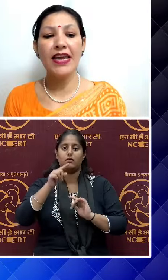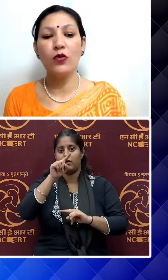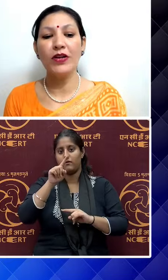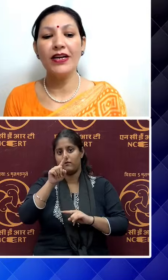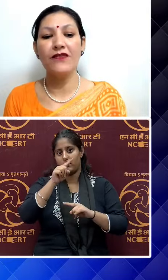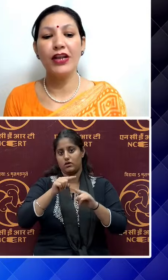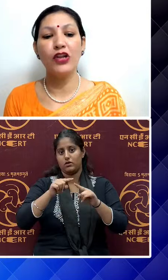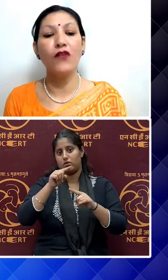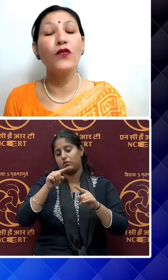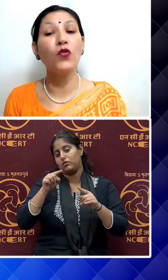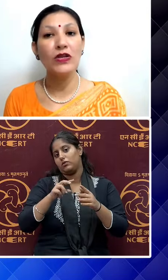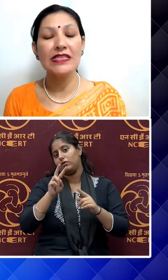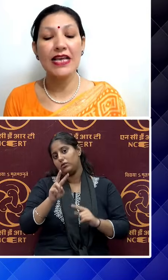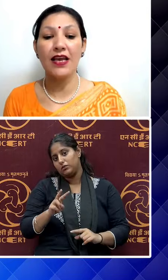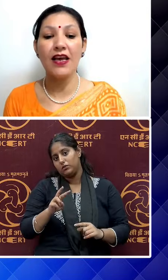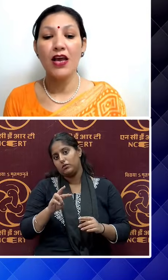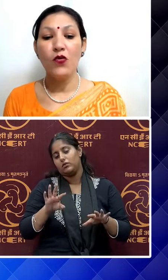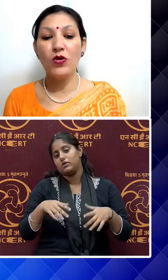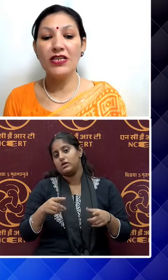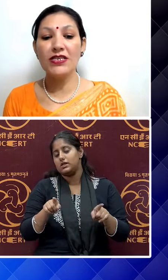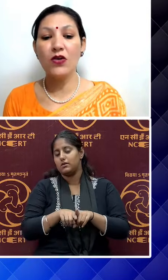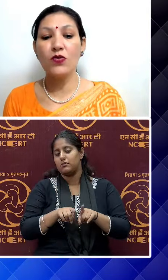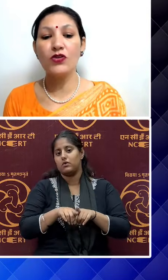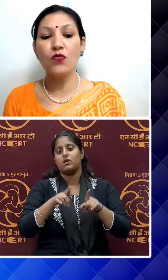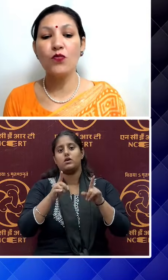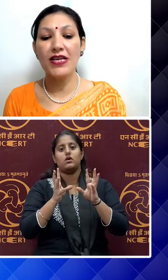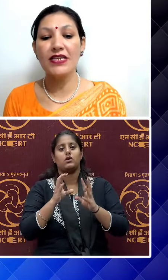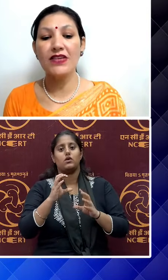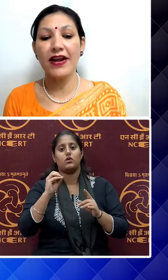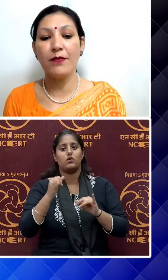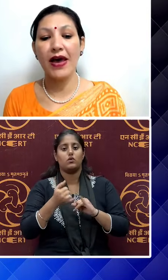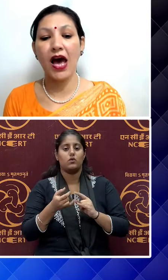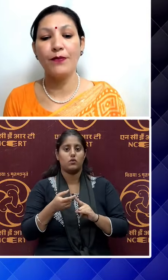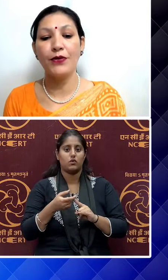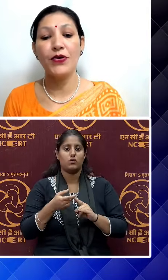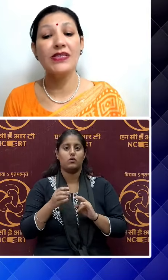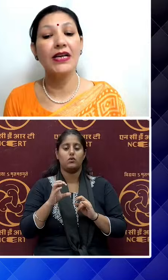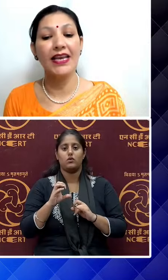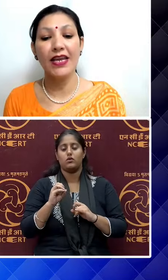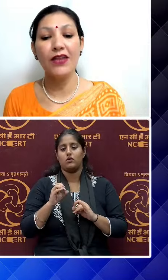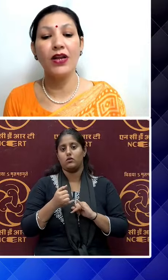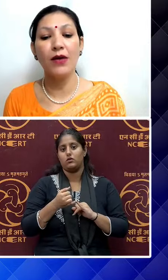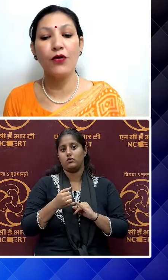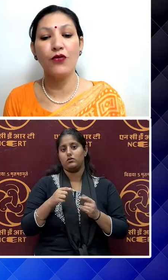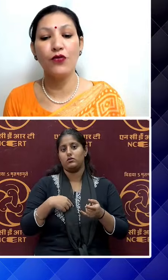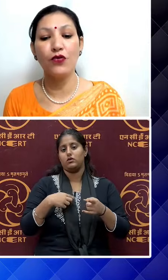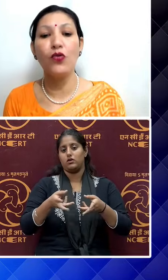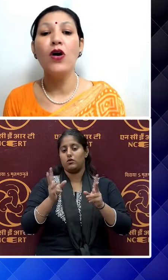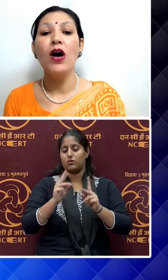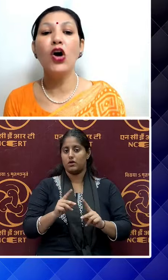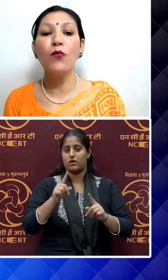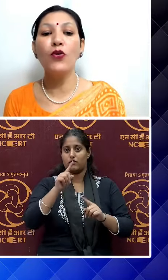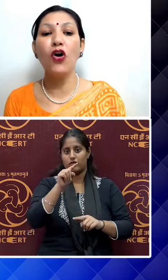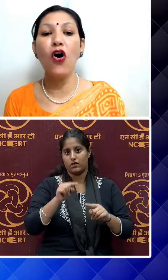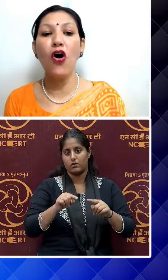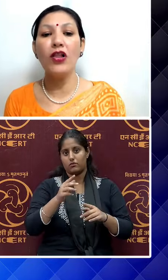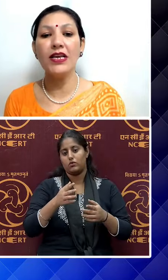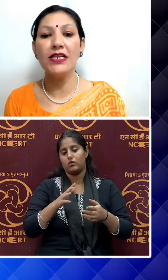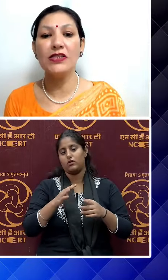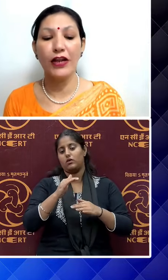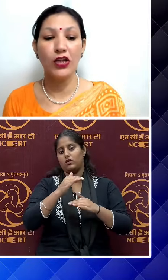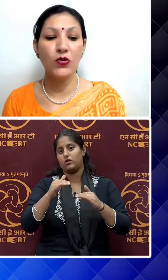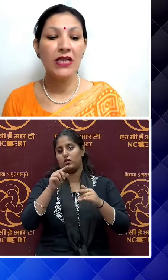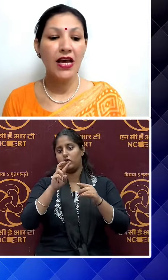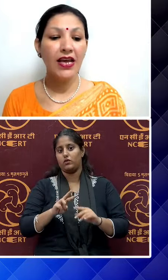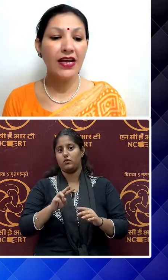Similarly, calculate the value of cos A, which is equals to base divided by hypotenuse, again 1 upon root 2. Now put all